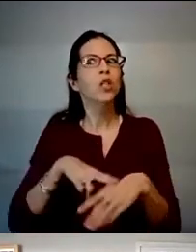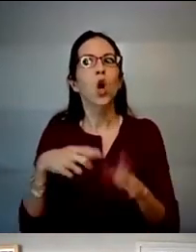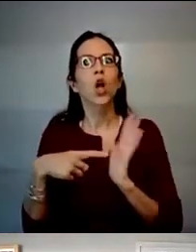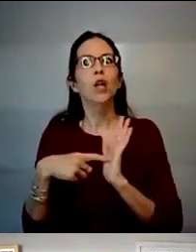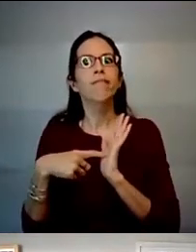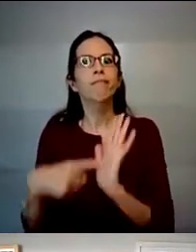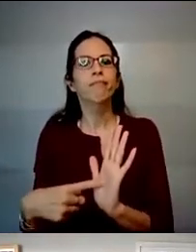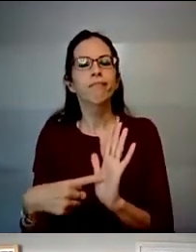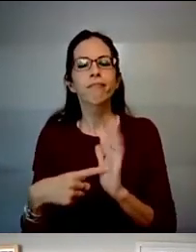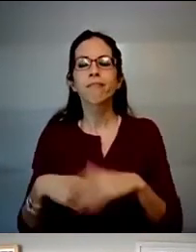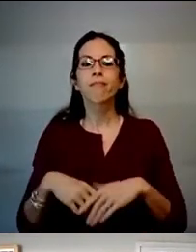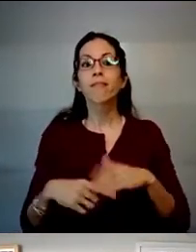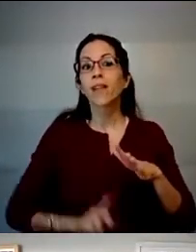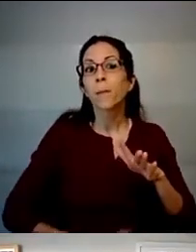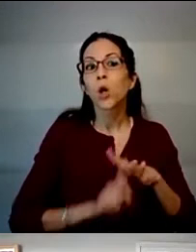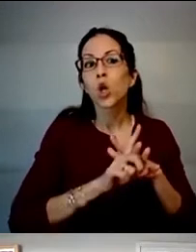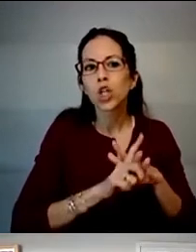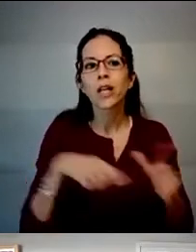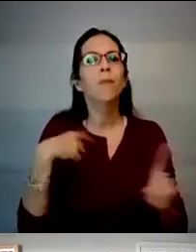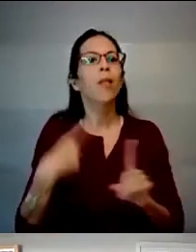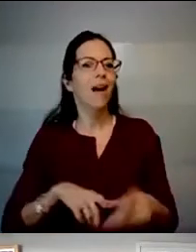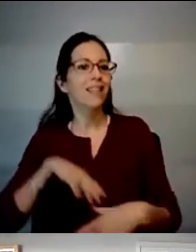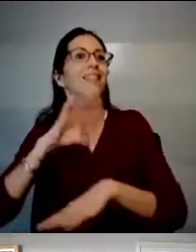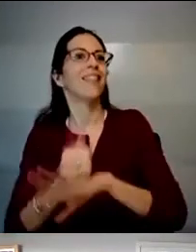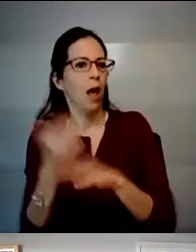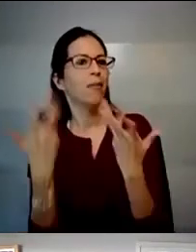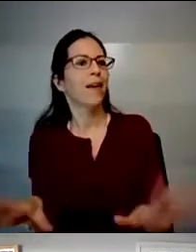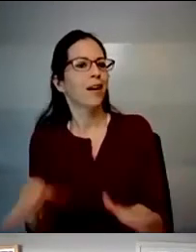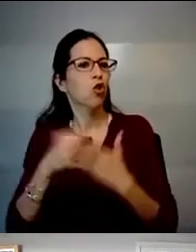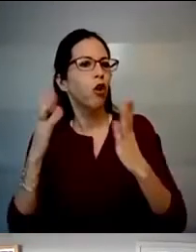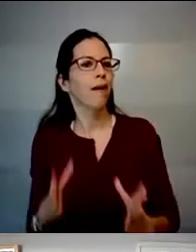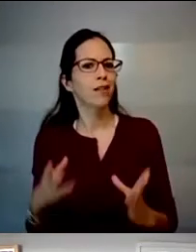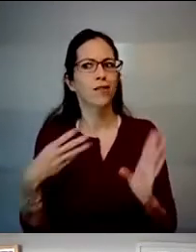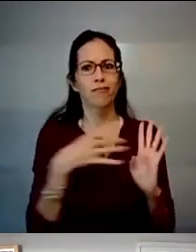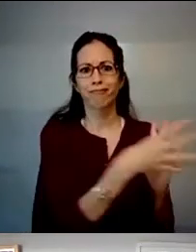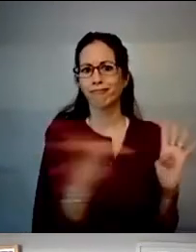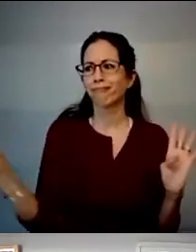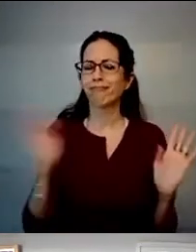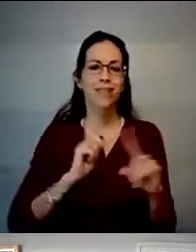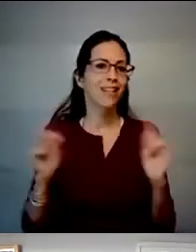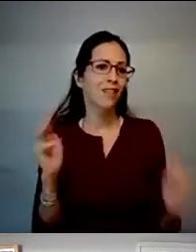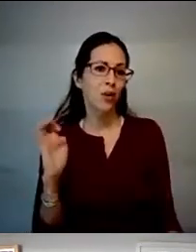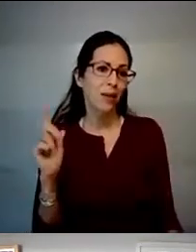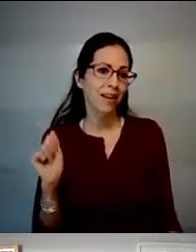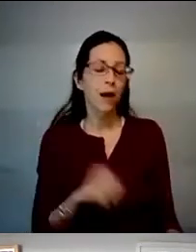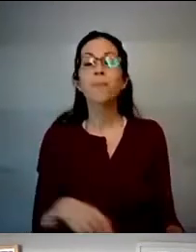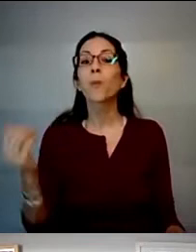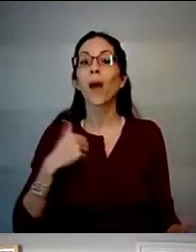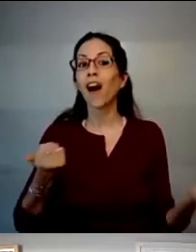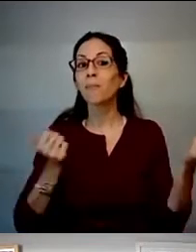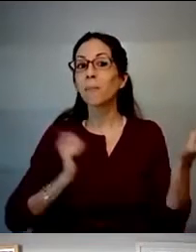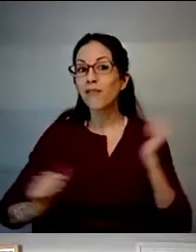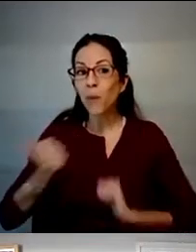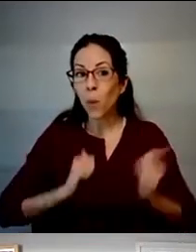of emerging and established artists across a broad spectrum of media. We have our performing arts department, and it's one of